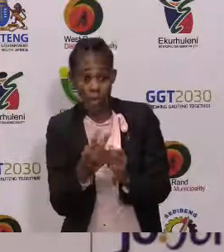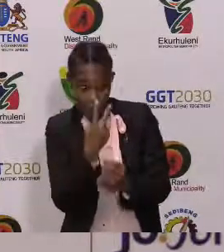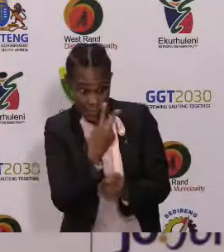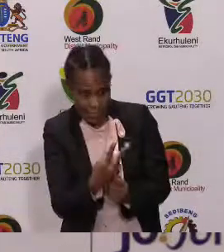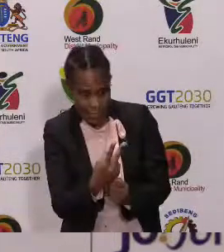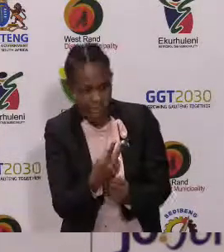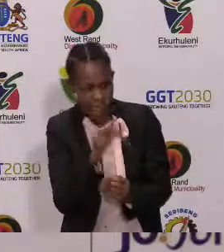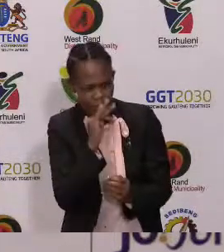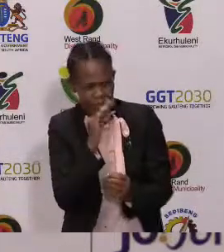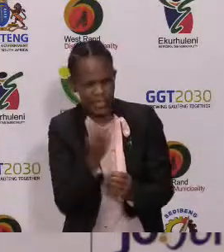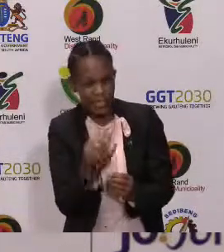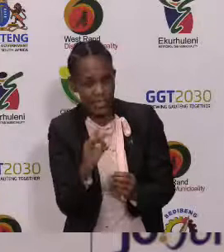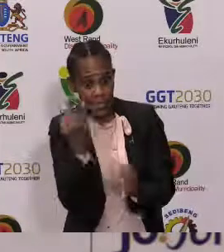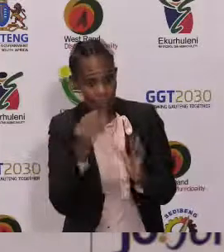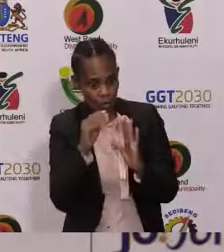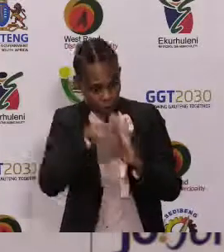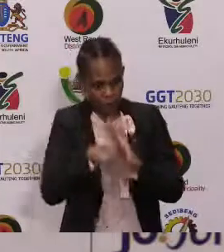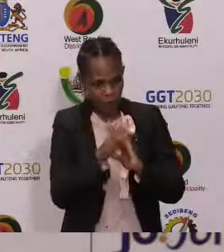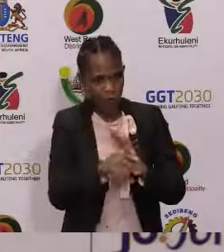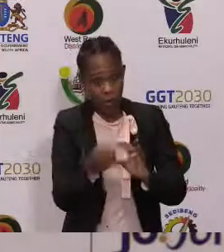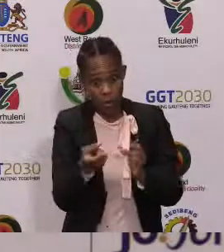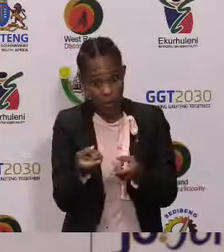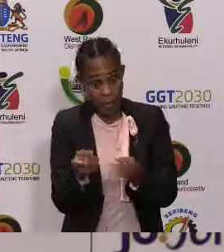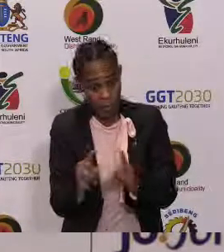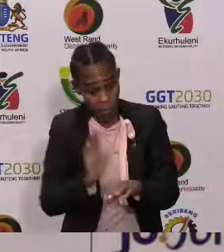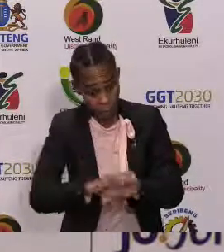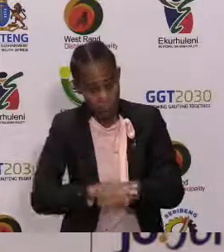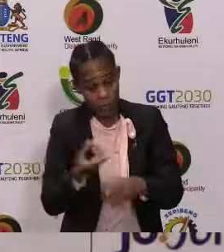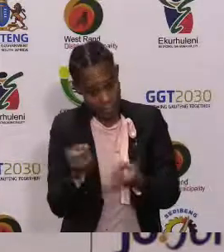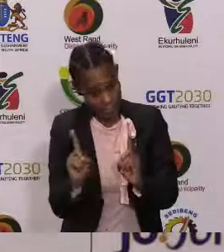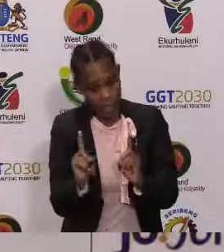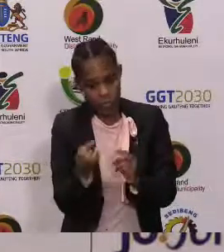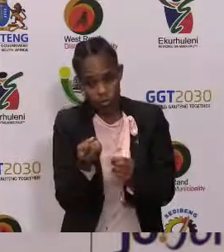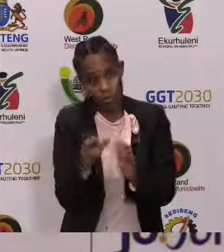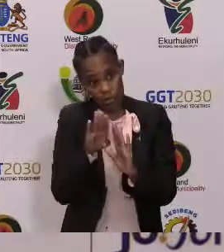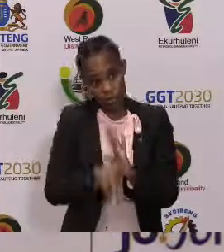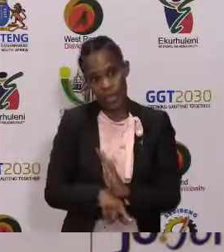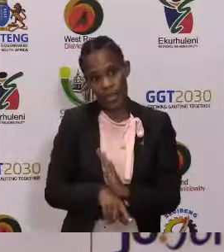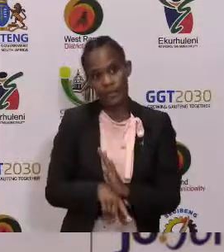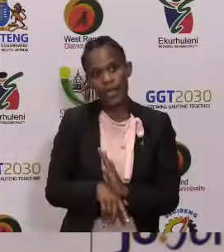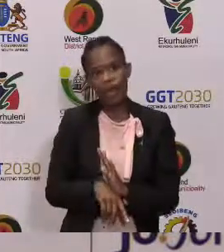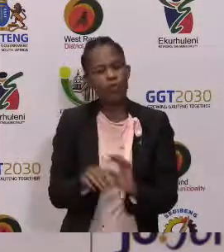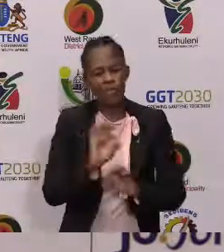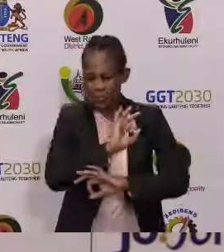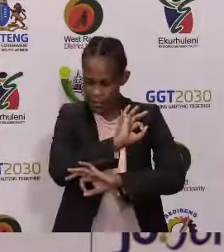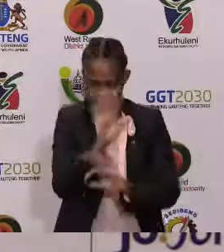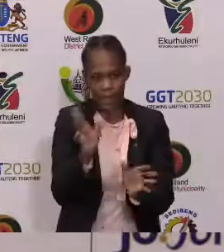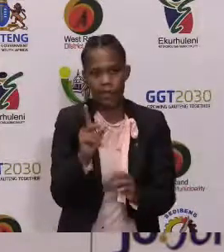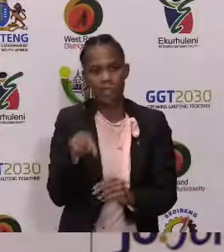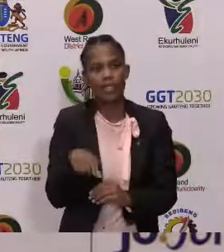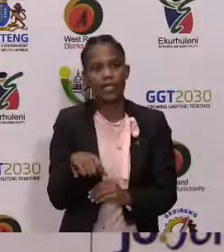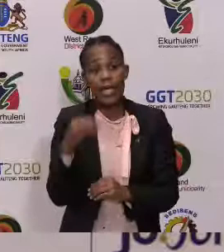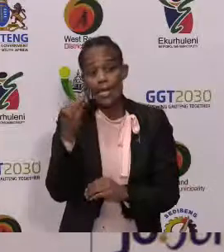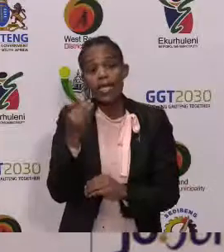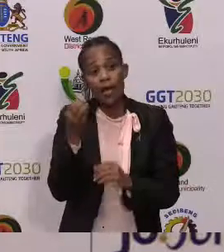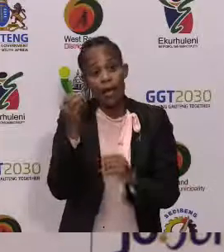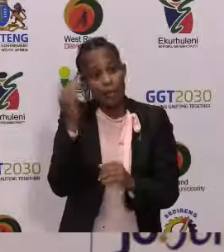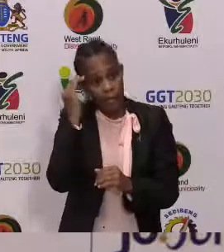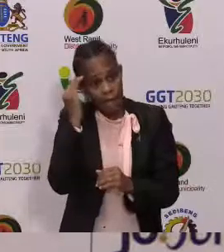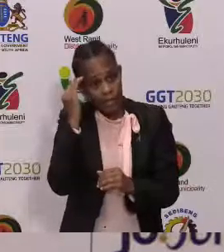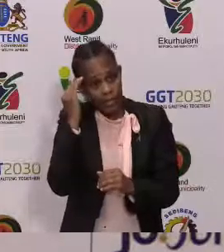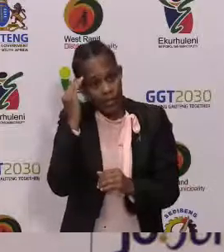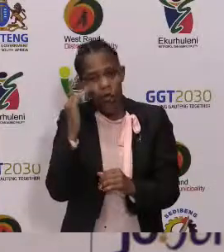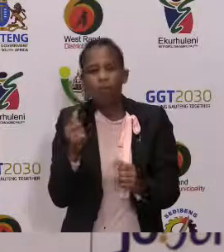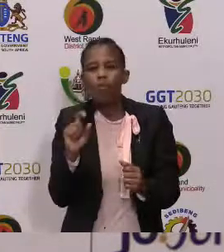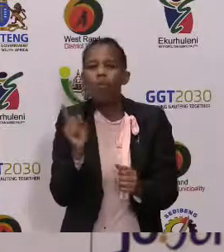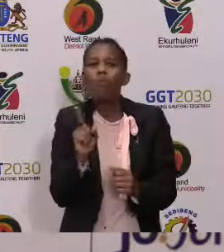is super spreader events. And if there's one thing that we need to do in a province, and we need to be clear in our mind, is what drives these